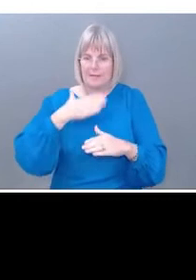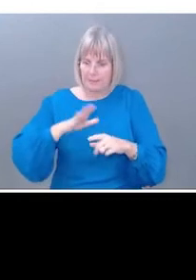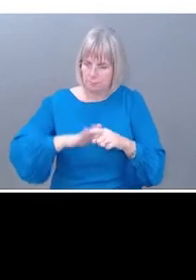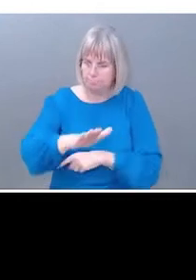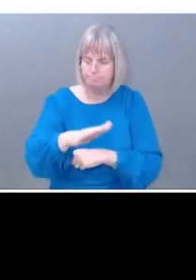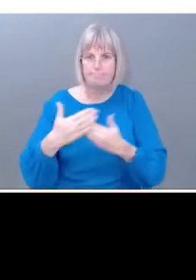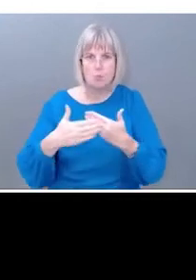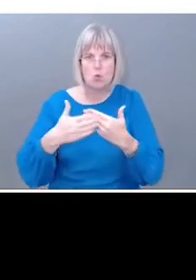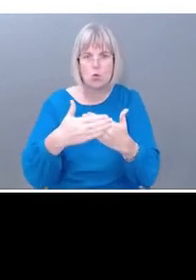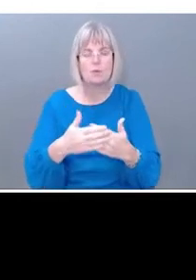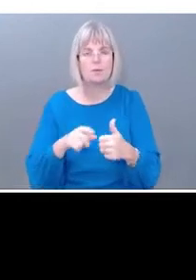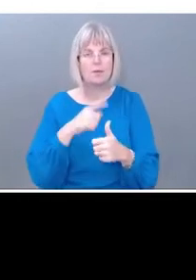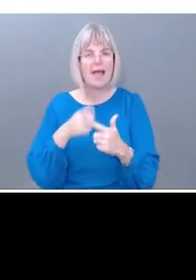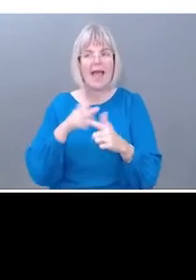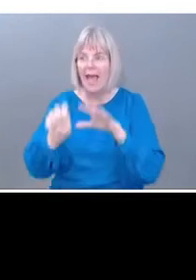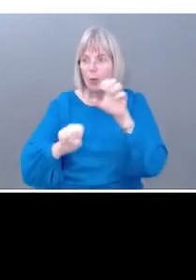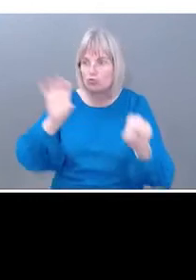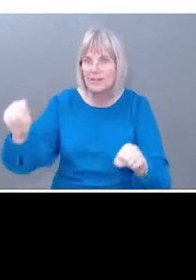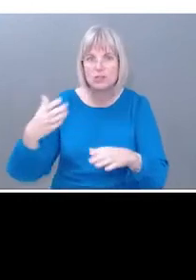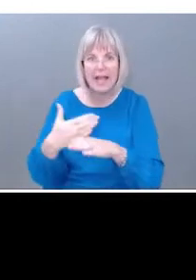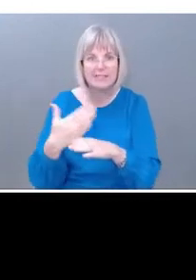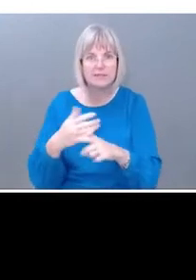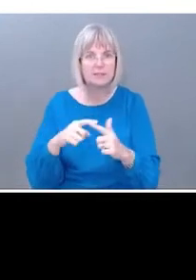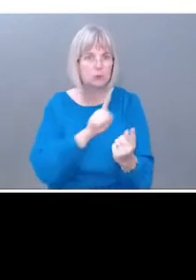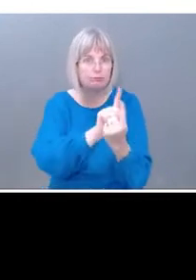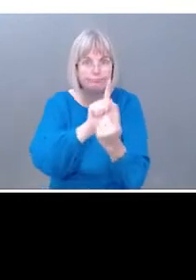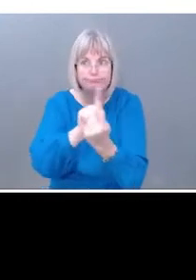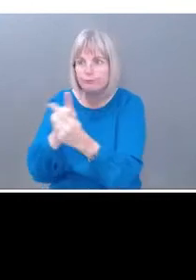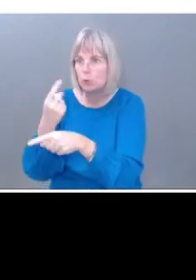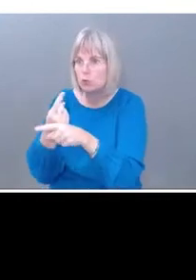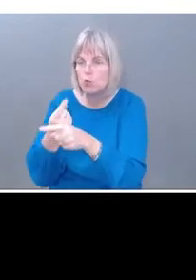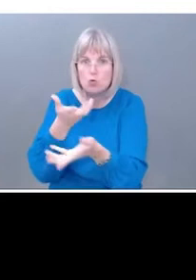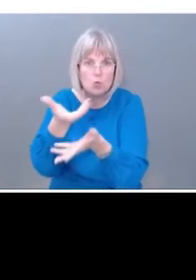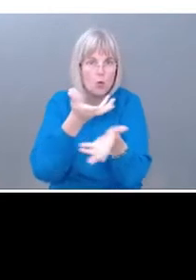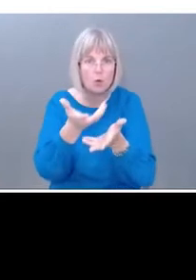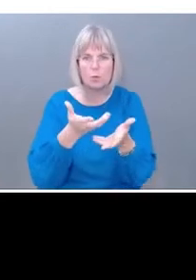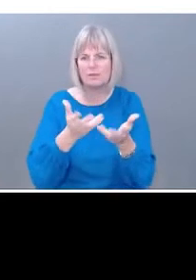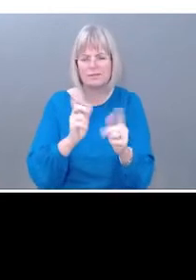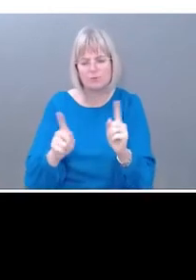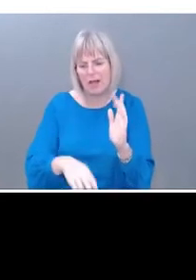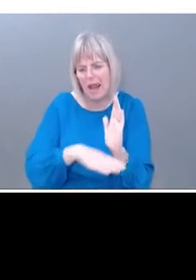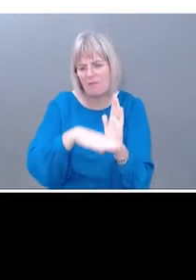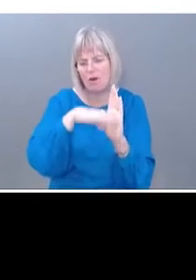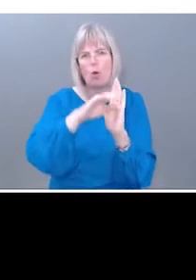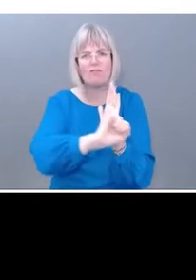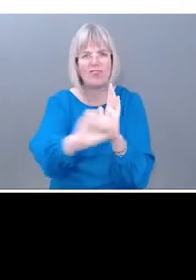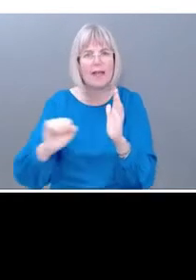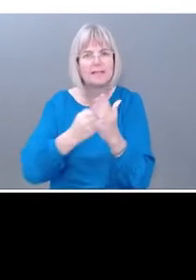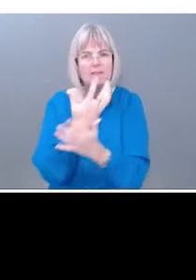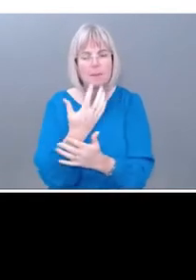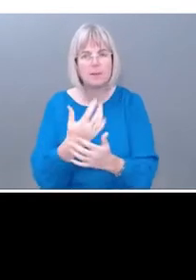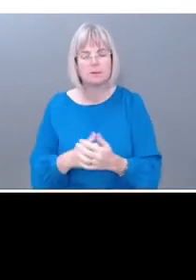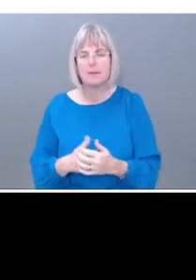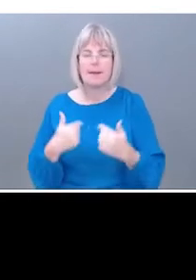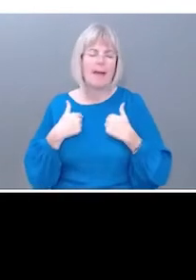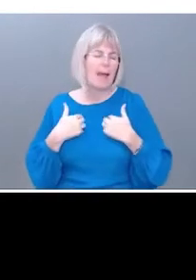Outreach activities, getting there, talking to people at all stages of their development. And I am passionate. So I was at the